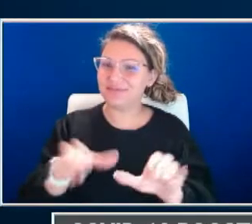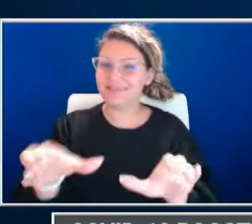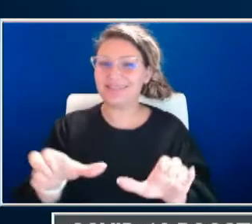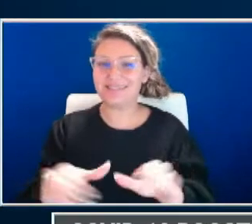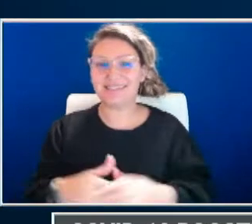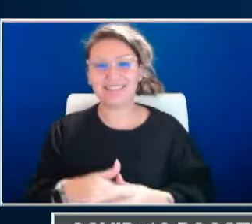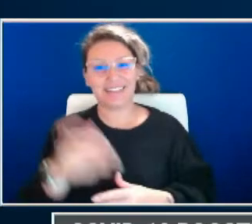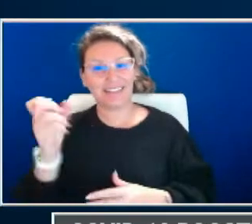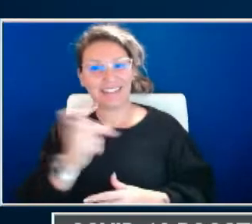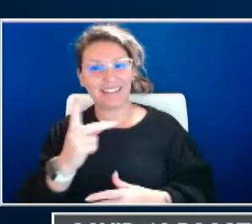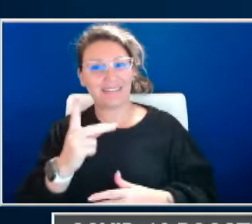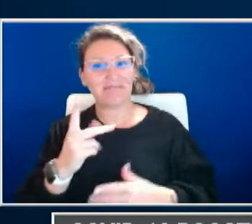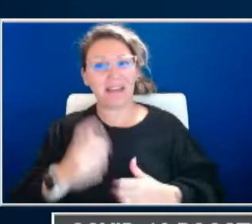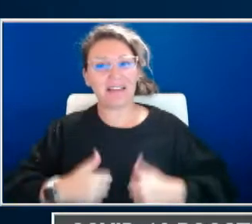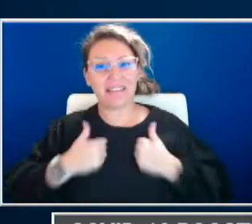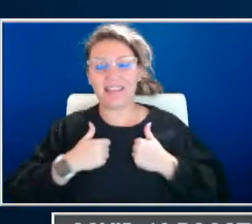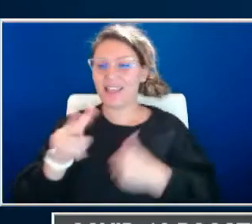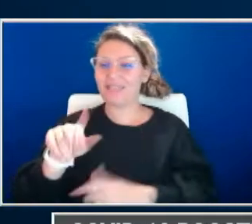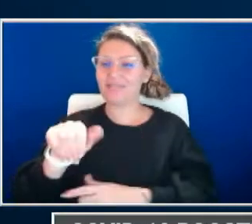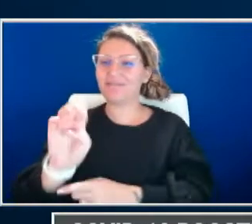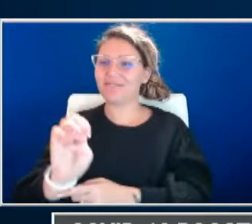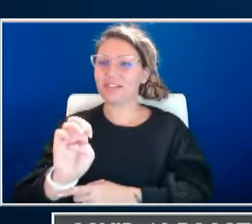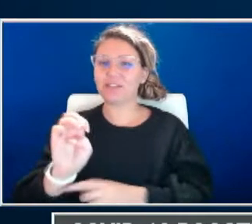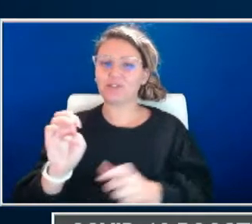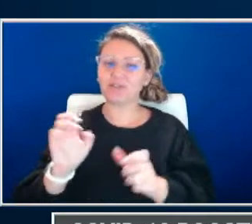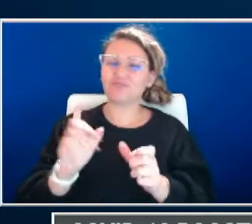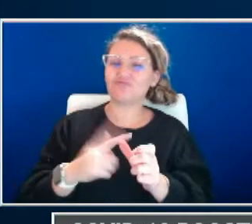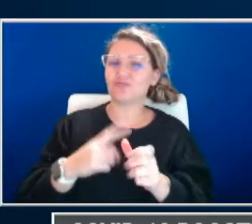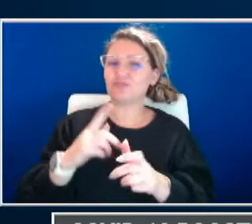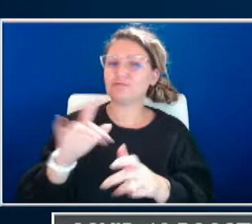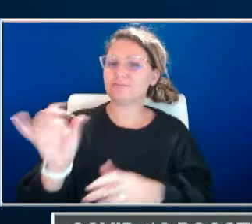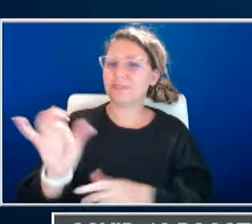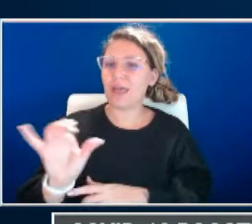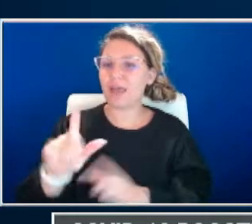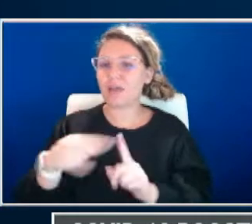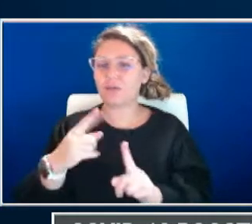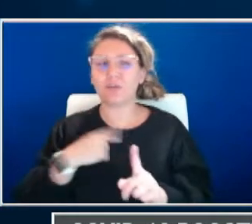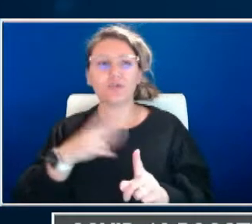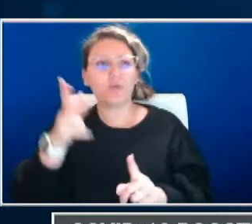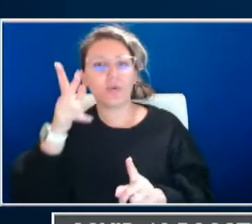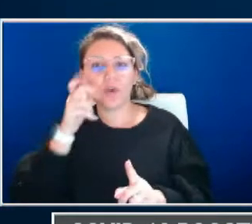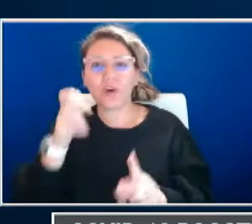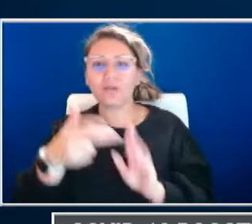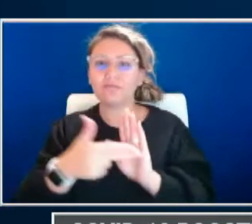life. Vince, what was it like when you first heard the news that you had lymphoma?